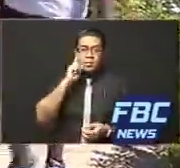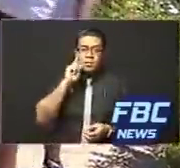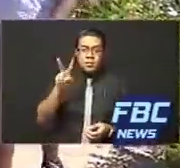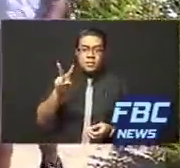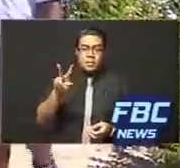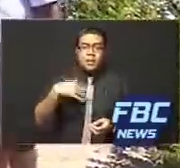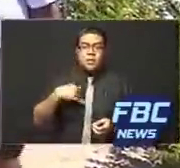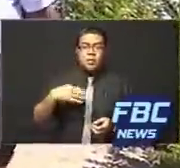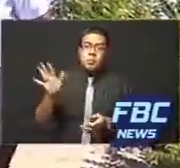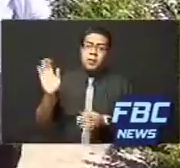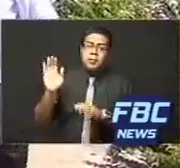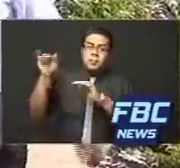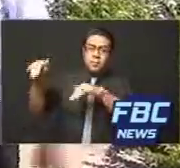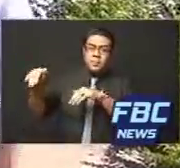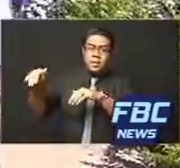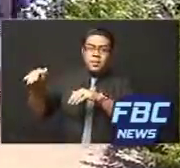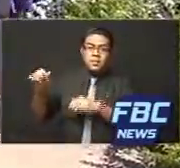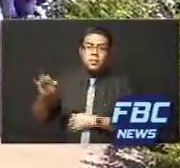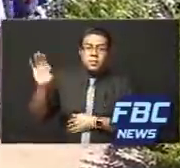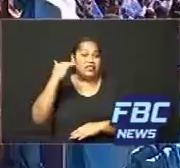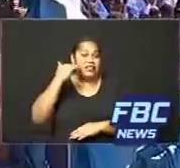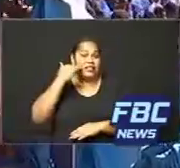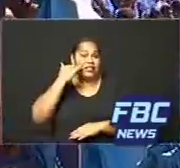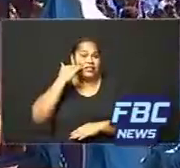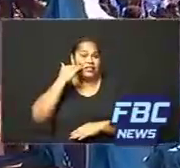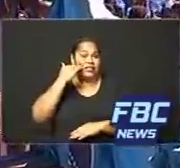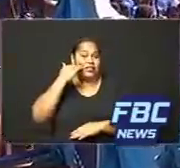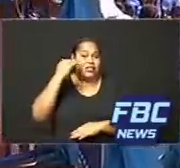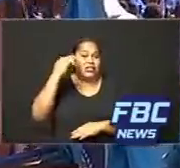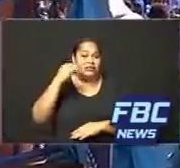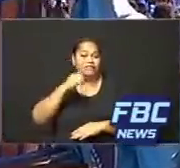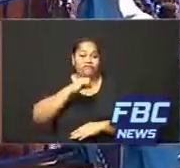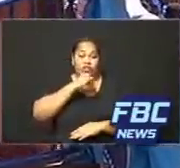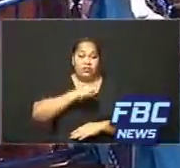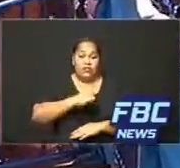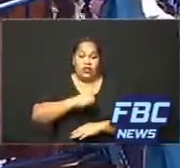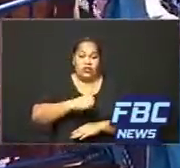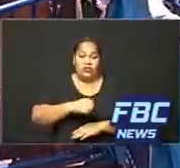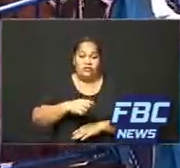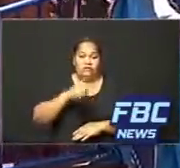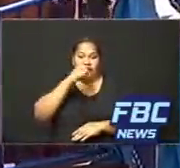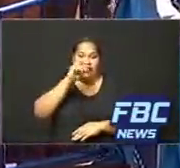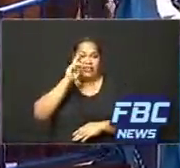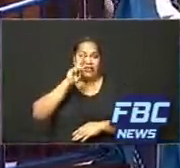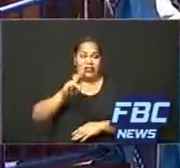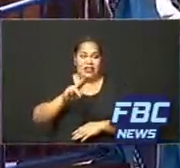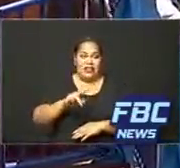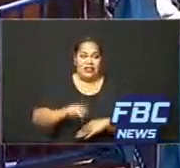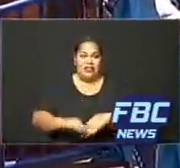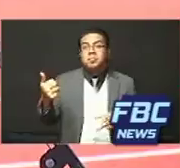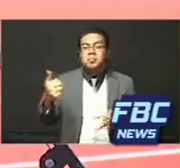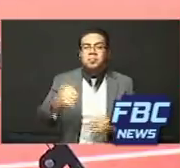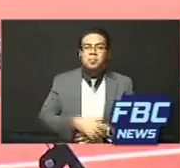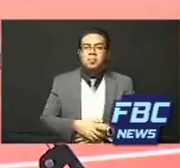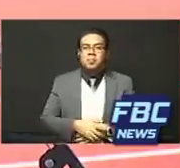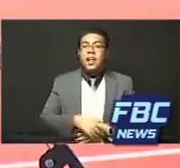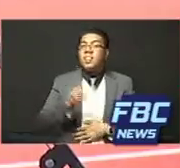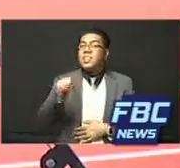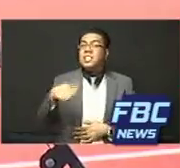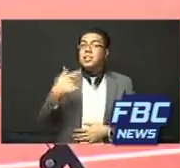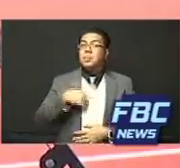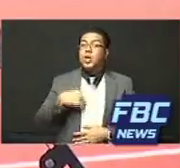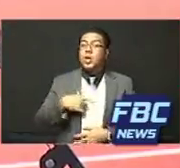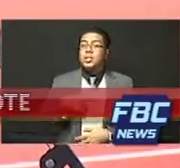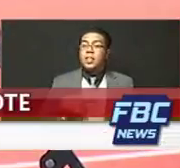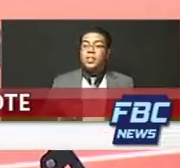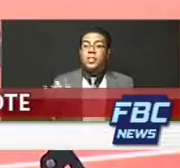General retired Tiochi Konrote reminded the nation that the Constitution is for all Fijians and doesn't discriminate. This is because the